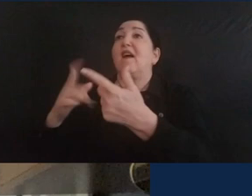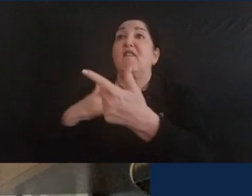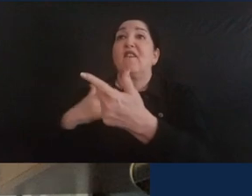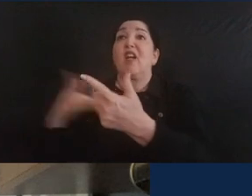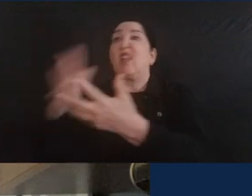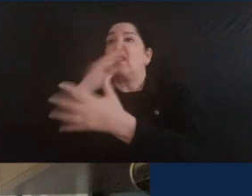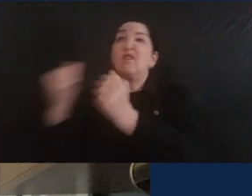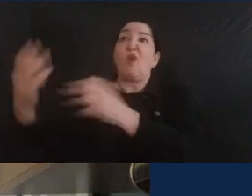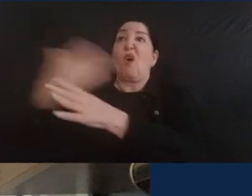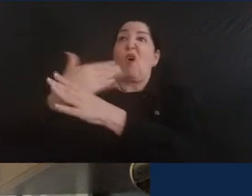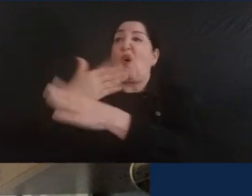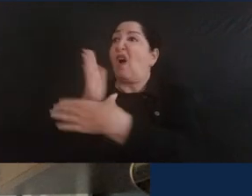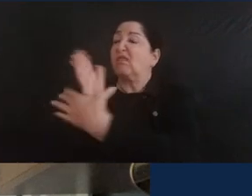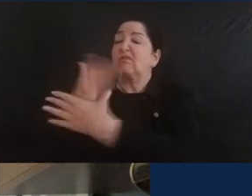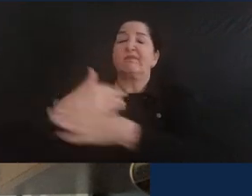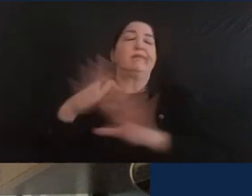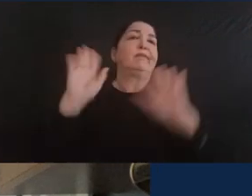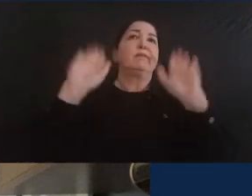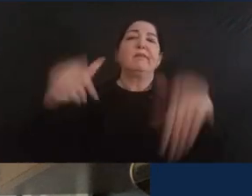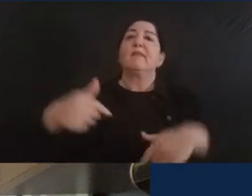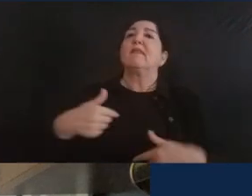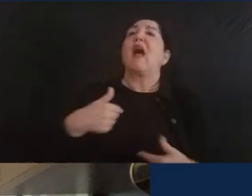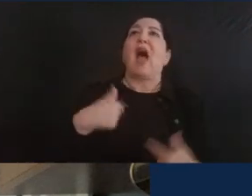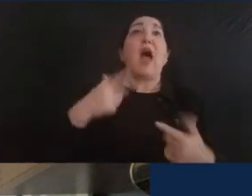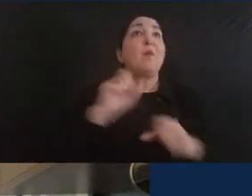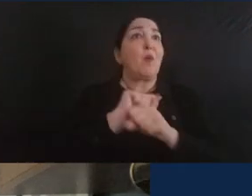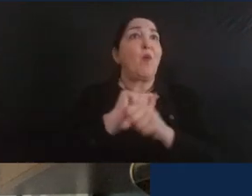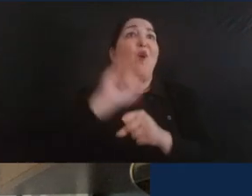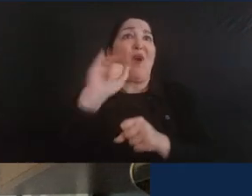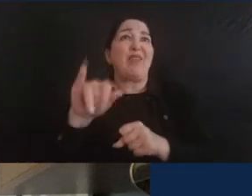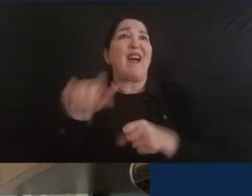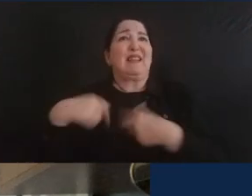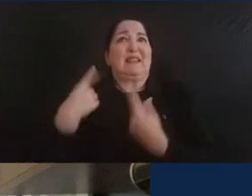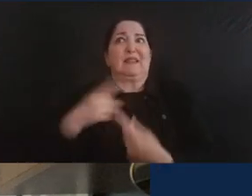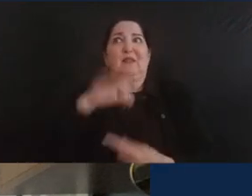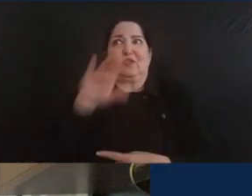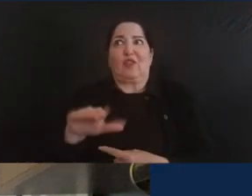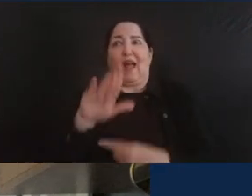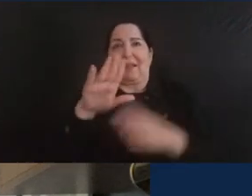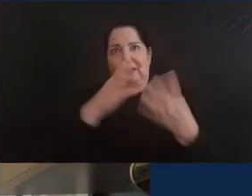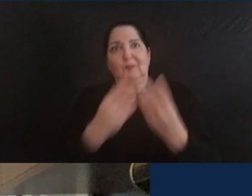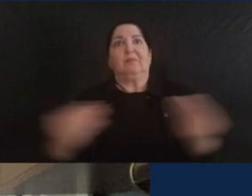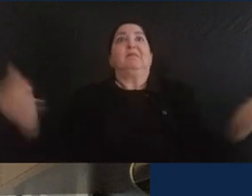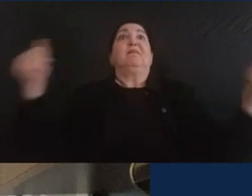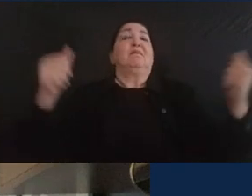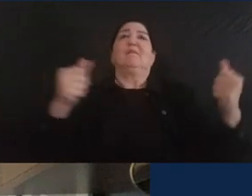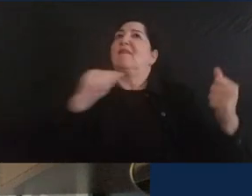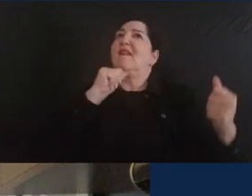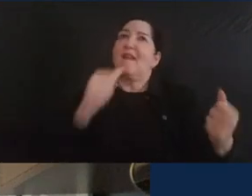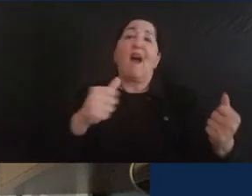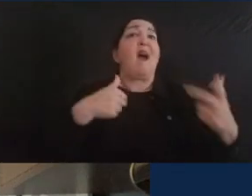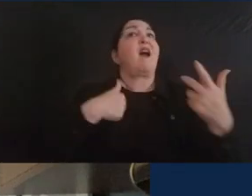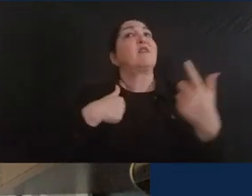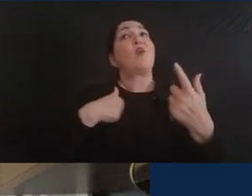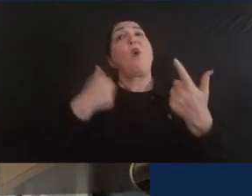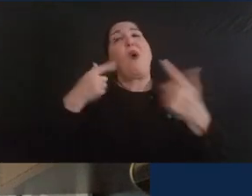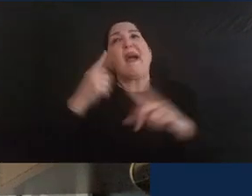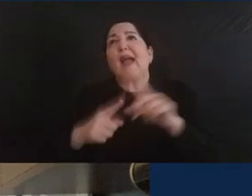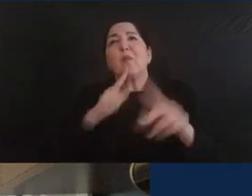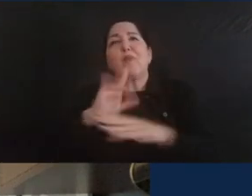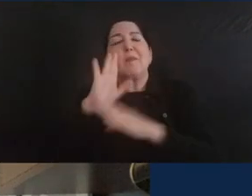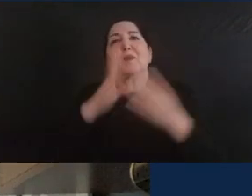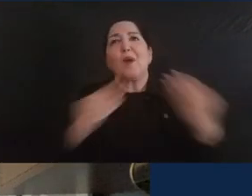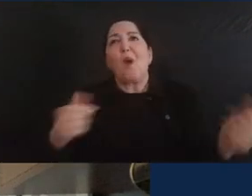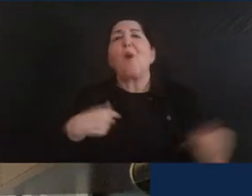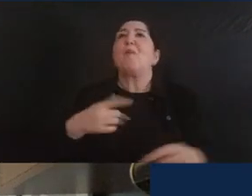understand. I can't promise that these feelings will go away. I've been working on these feelings since my childhood. But again, listen to the